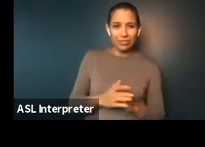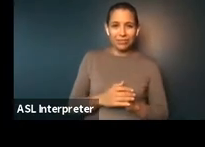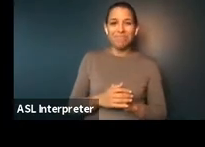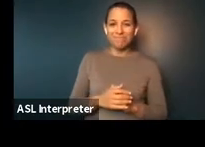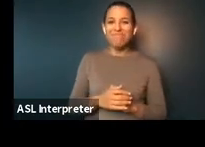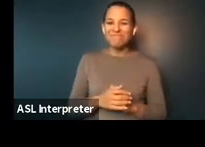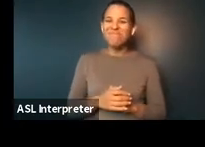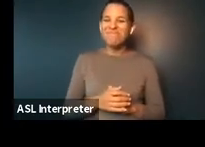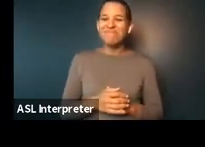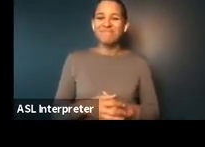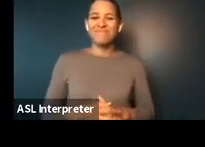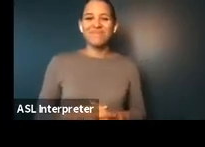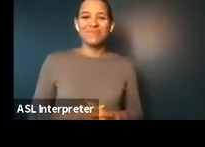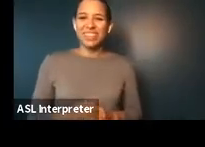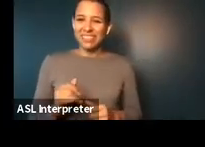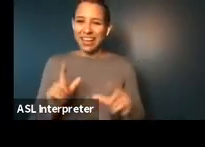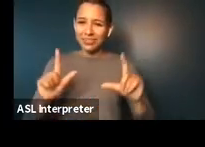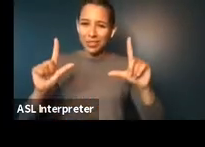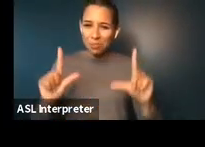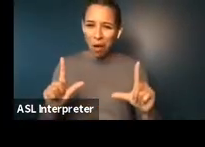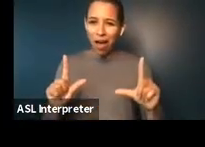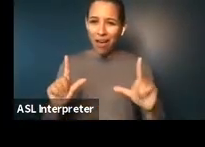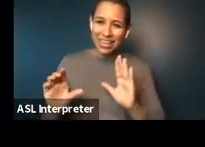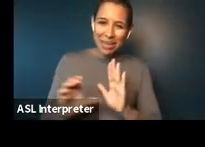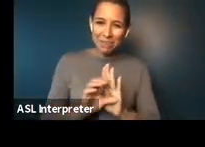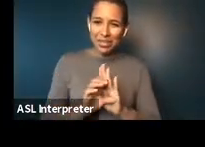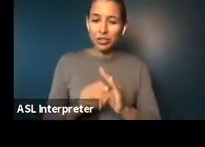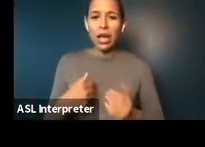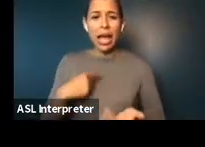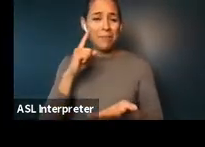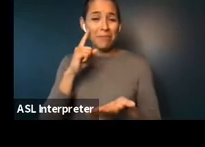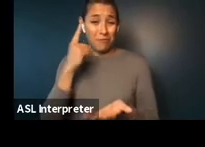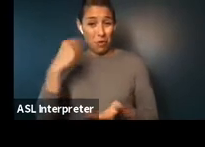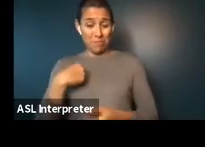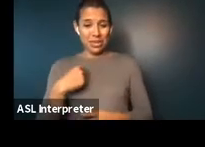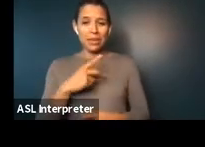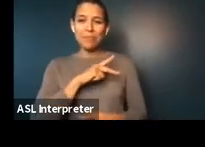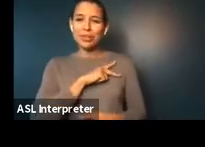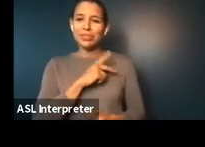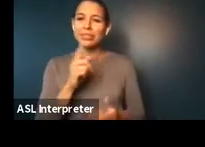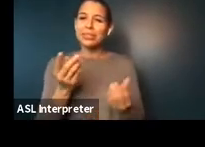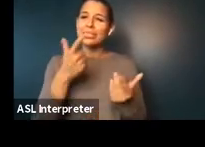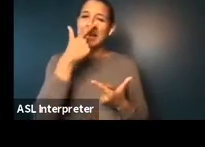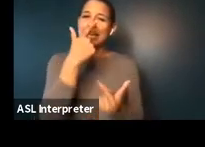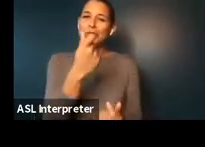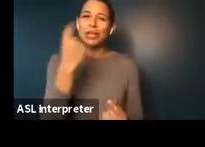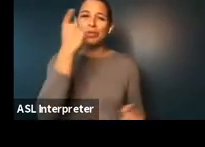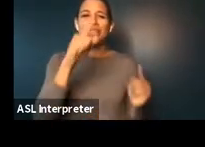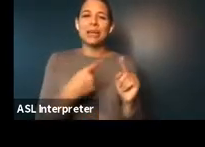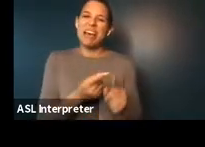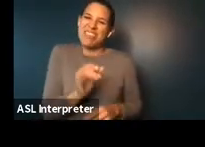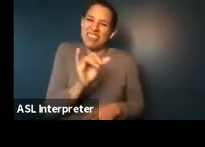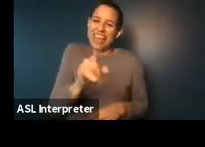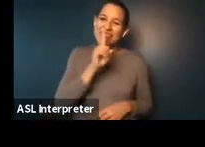I think, um, it's very interesting for me to think about this as a moment for Femme